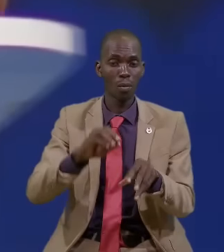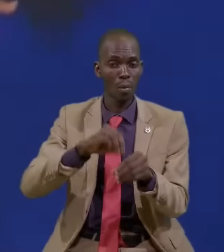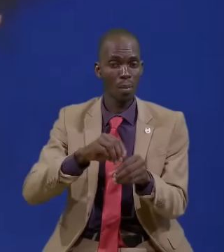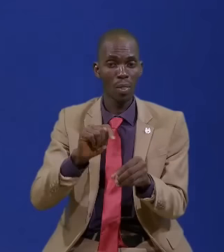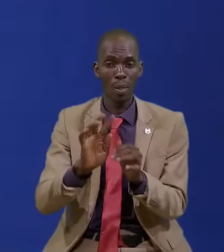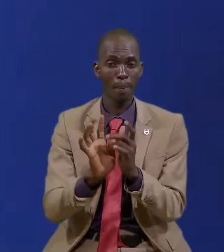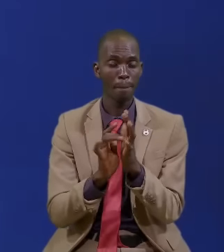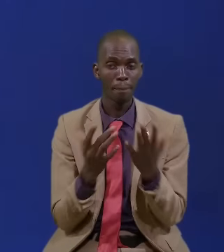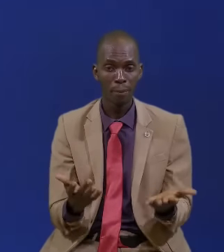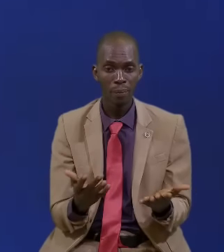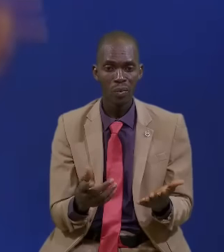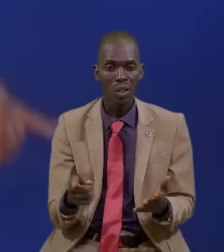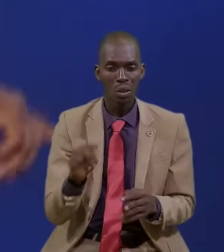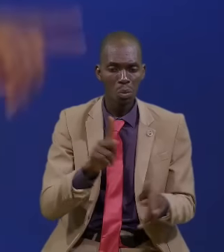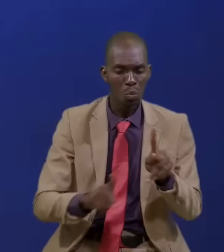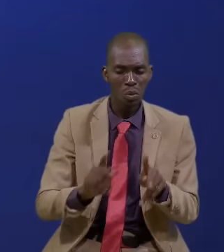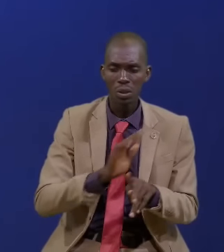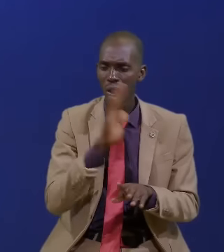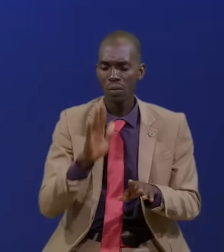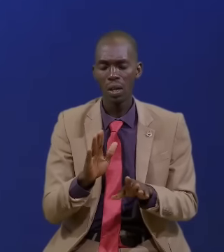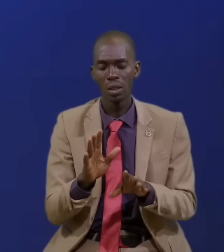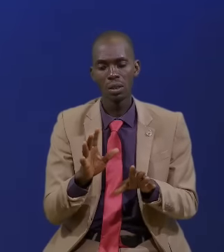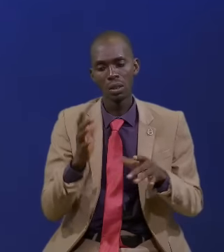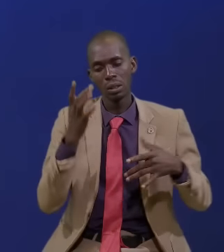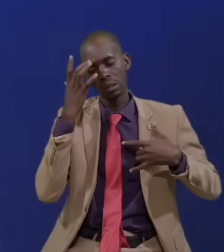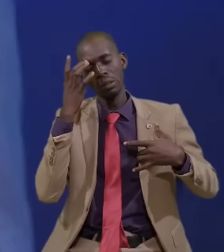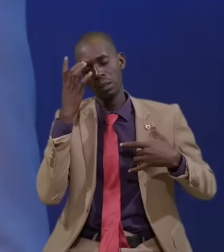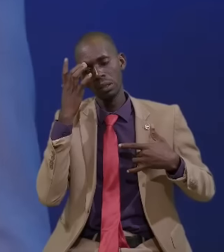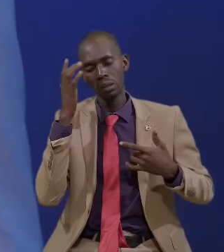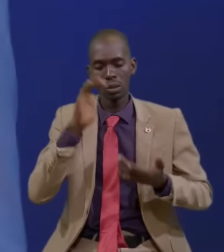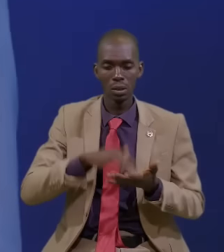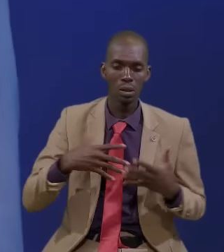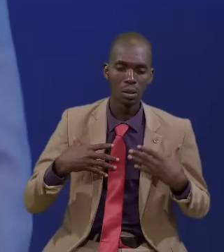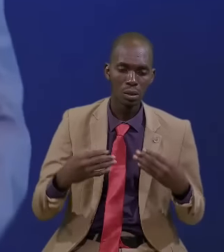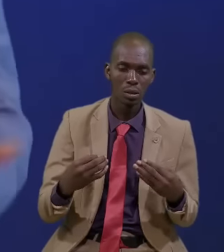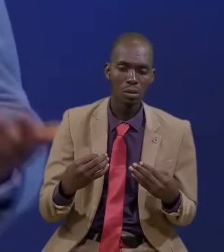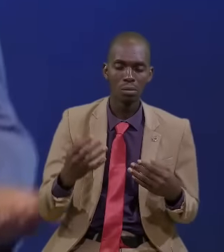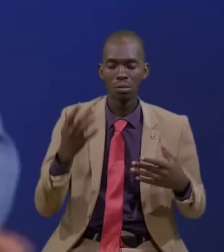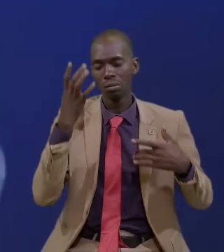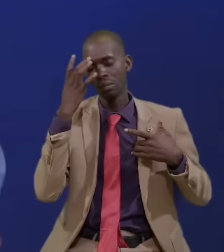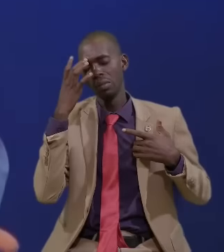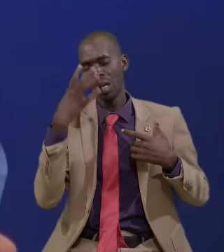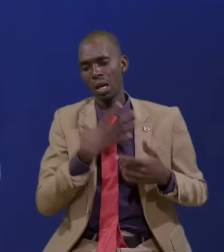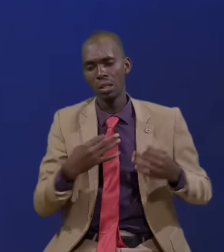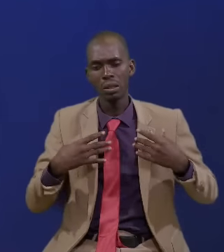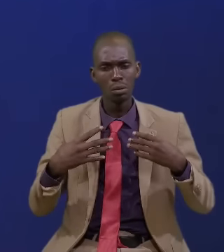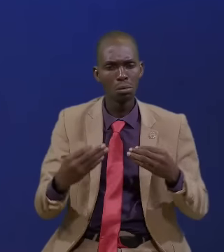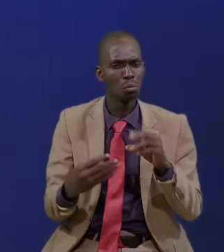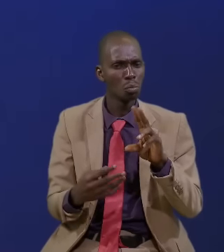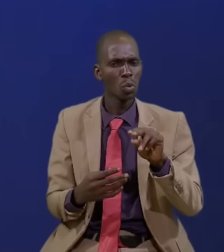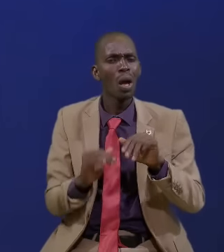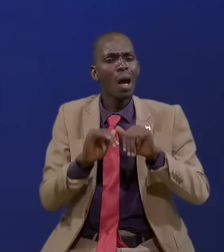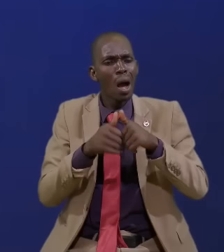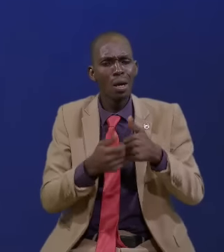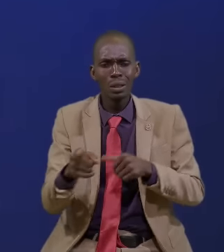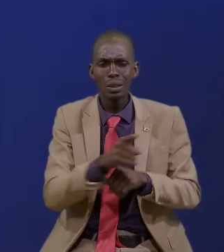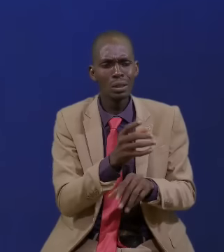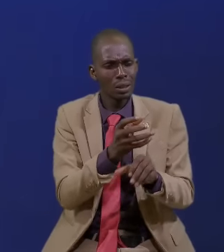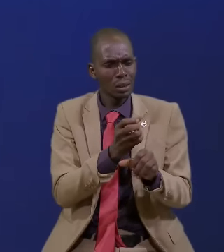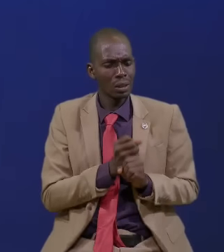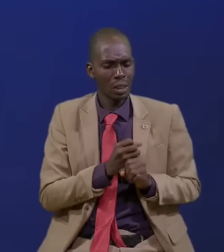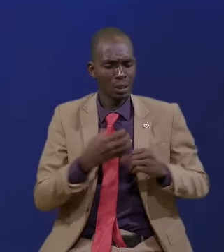getting sick and getting healed, getting sick and getting healed, getting sick and getting healed. How did they maintain their health? How did